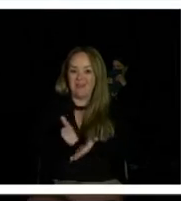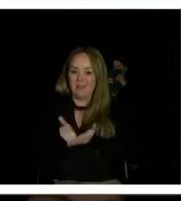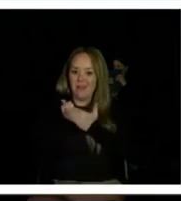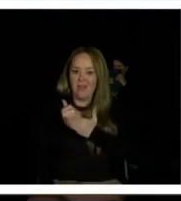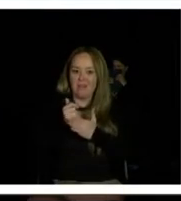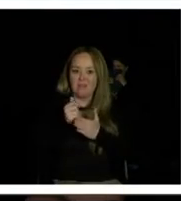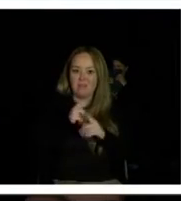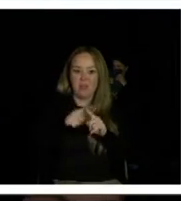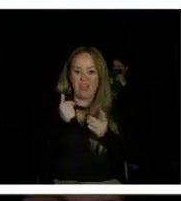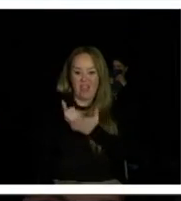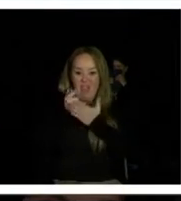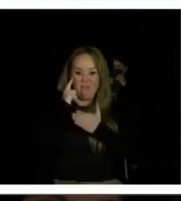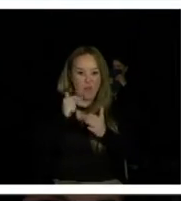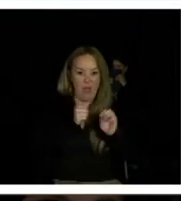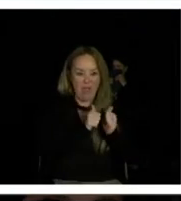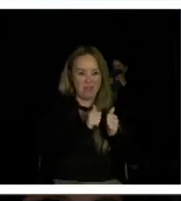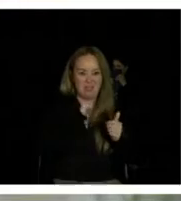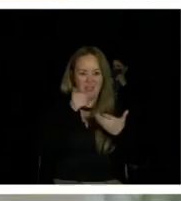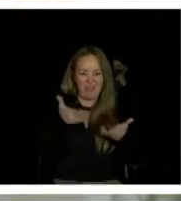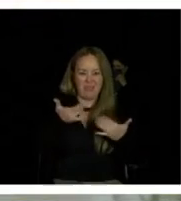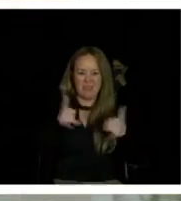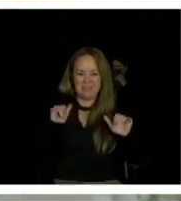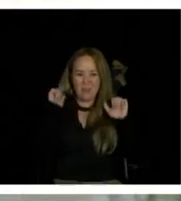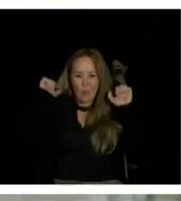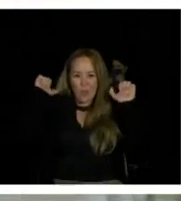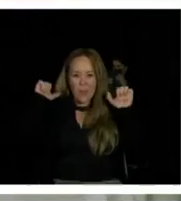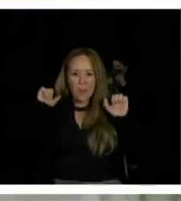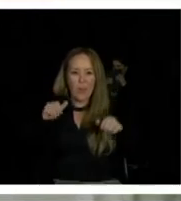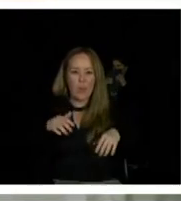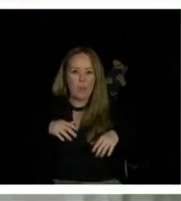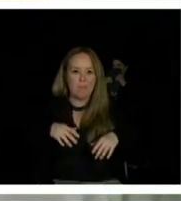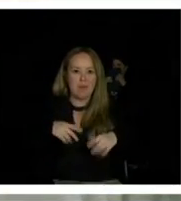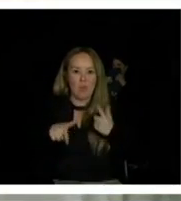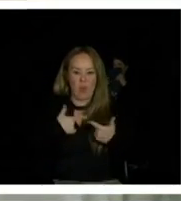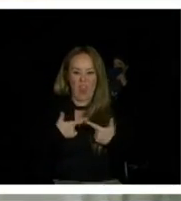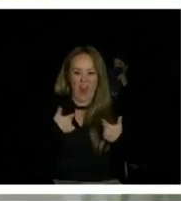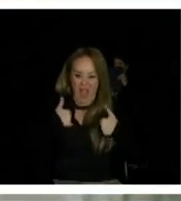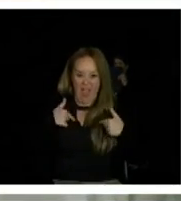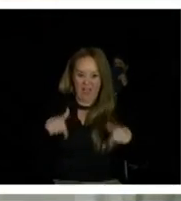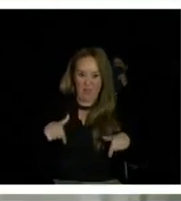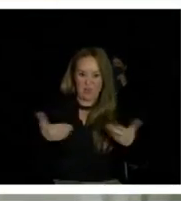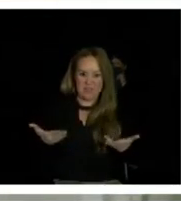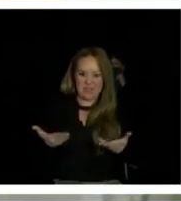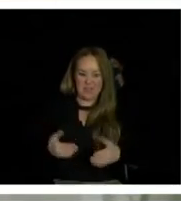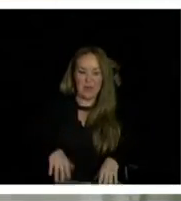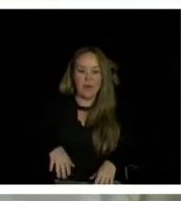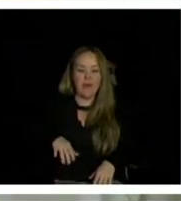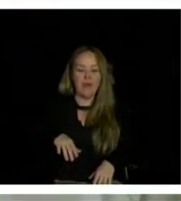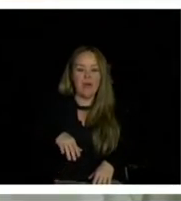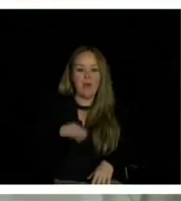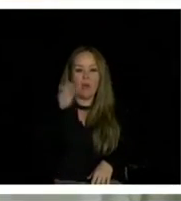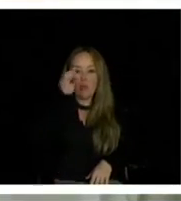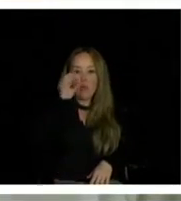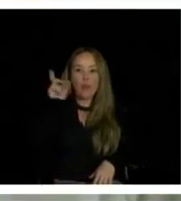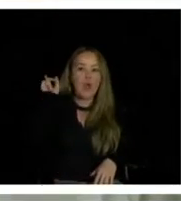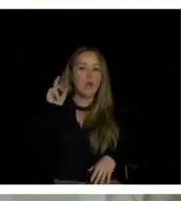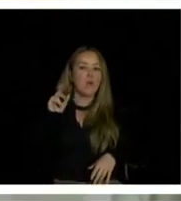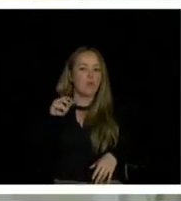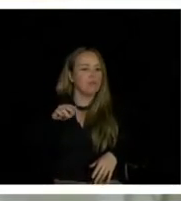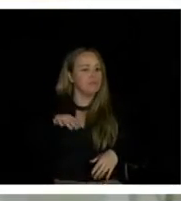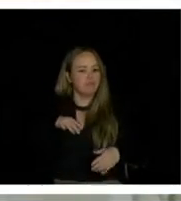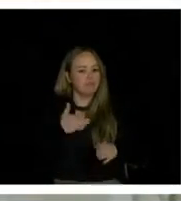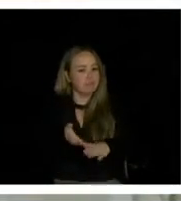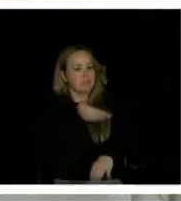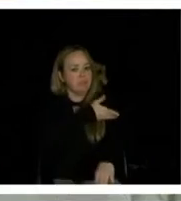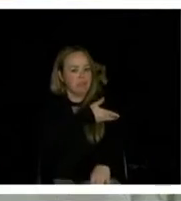is not there. You got the same weight room you had when I was here. You know, Coronado's been improved, but